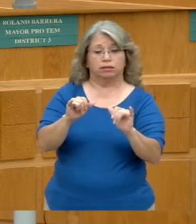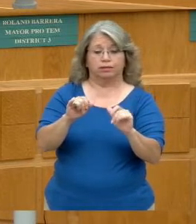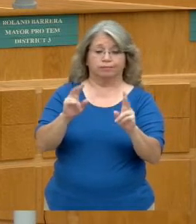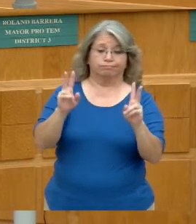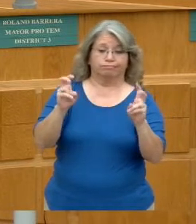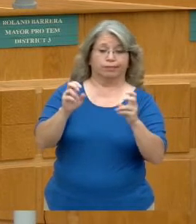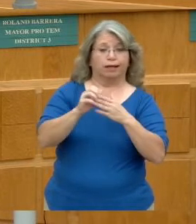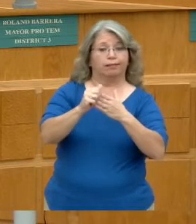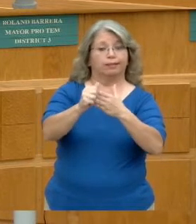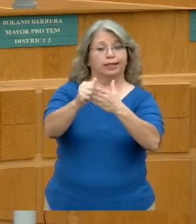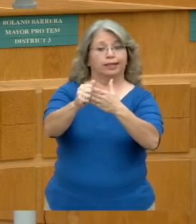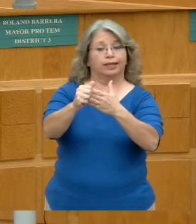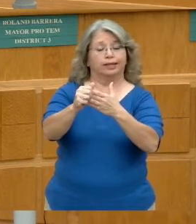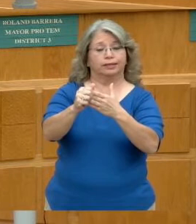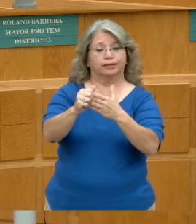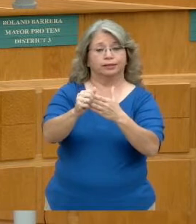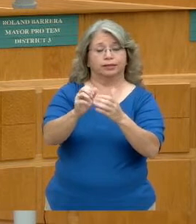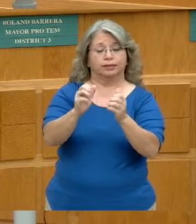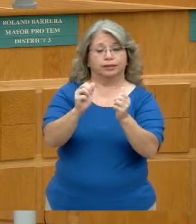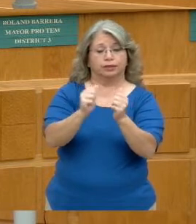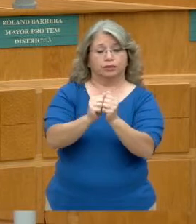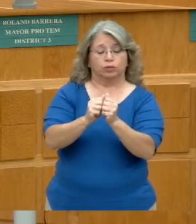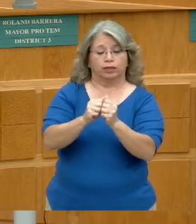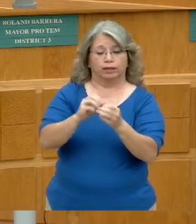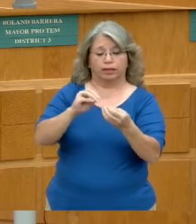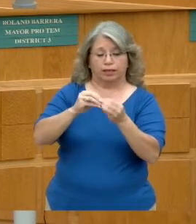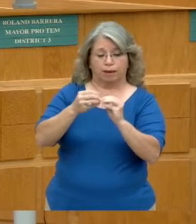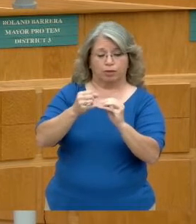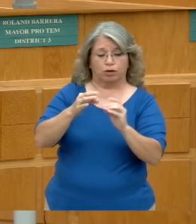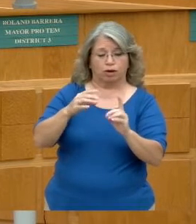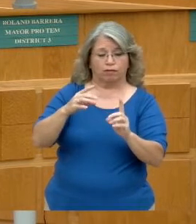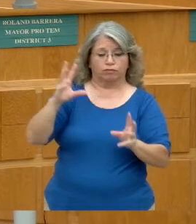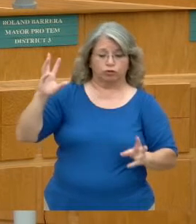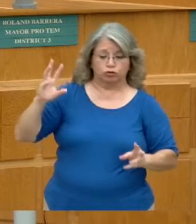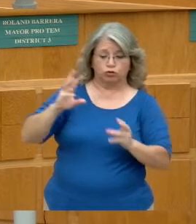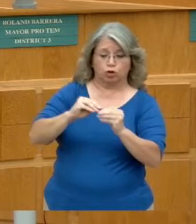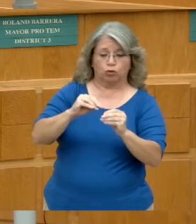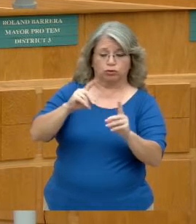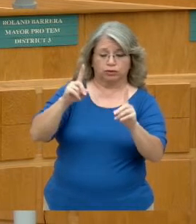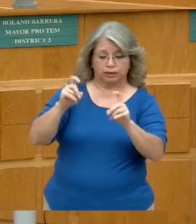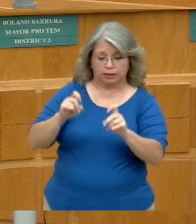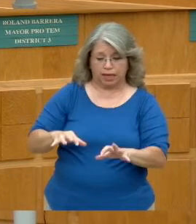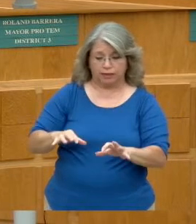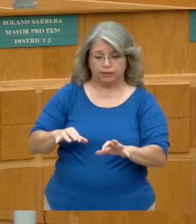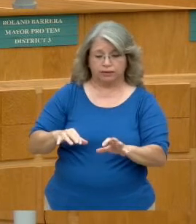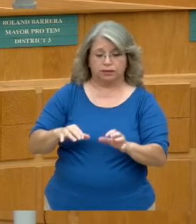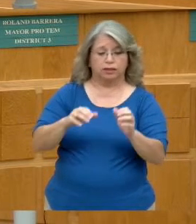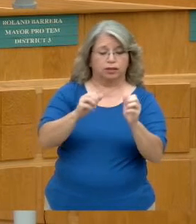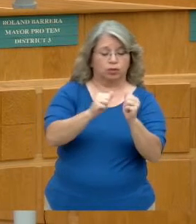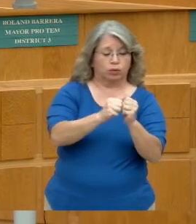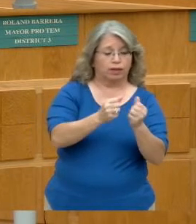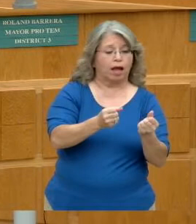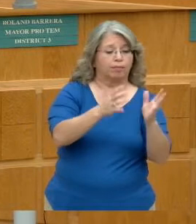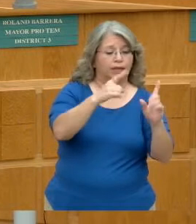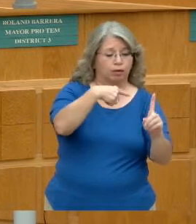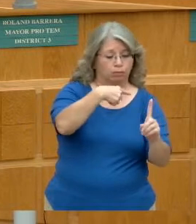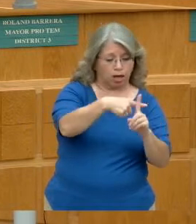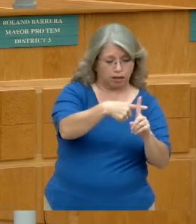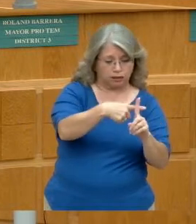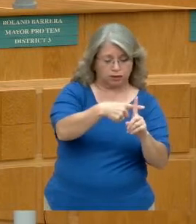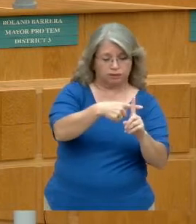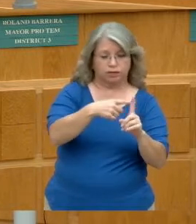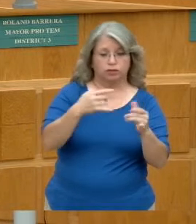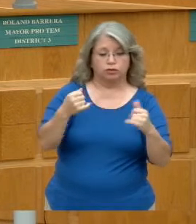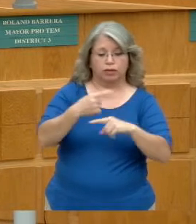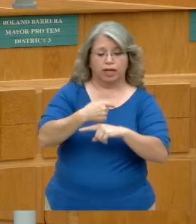our positive tests to the total tests given today after all the numbers have been calculated. We're